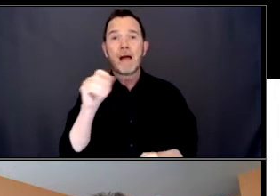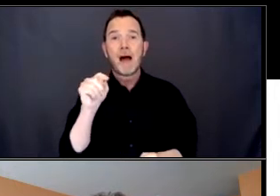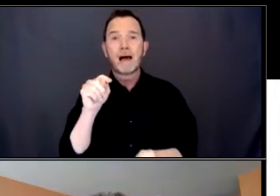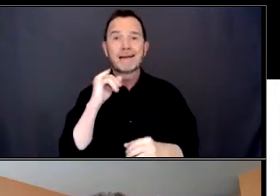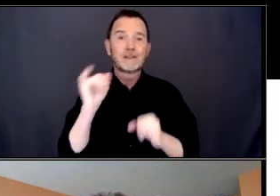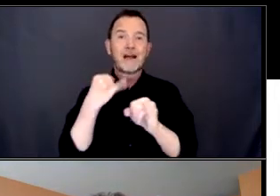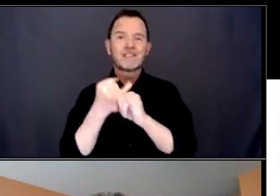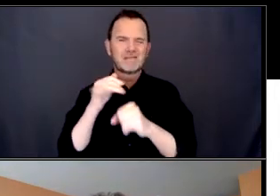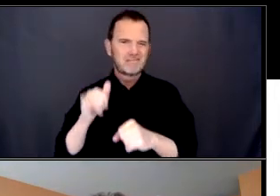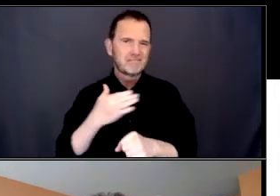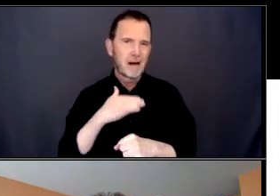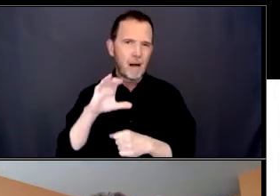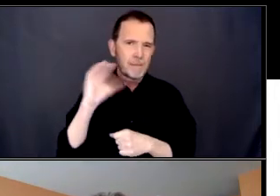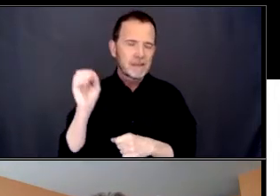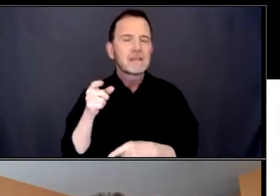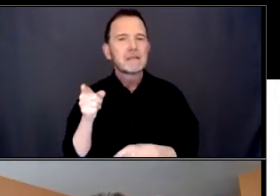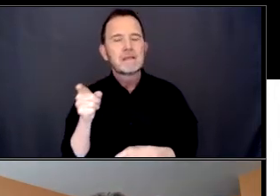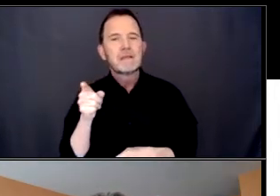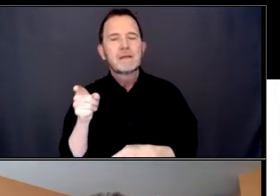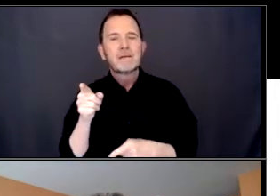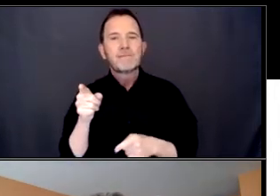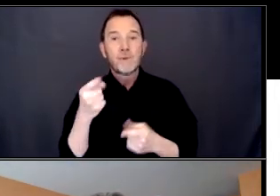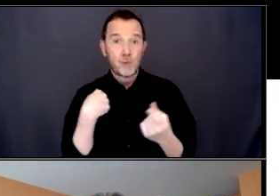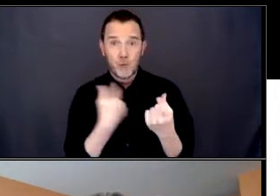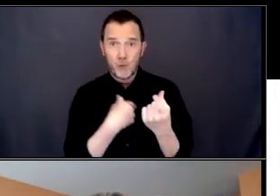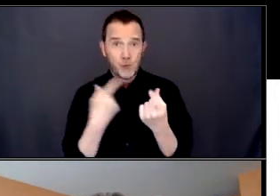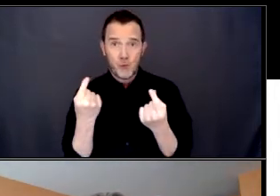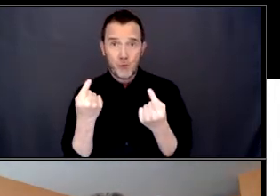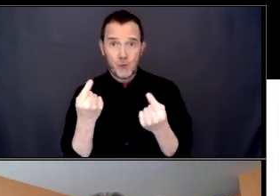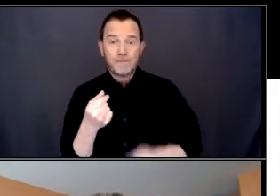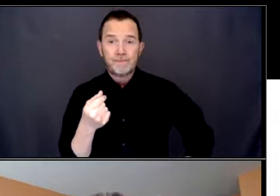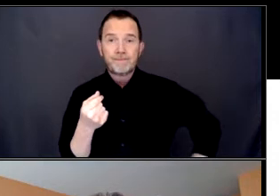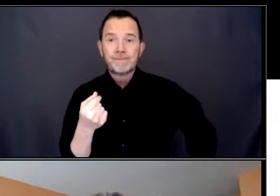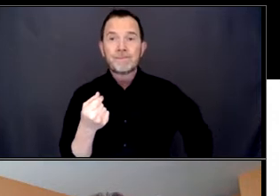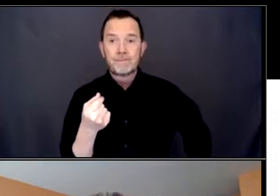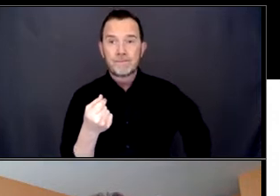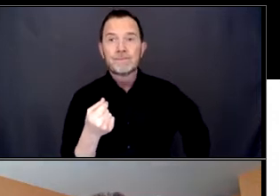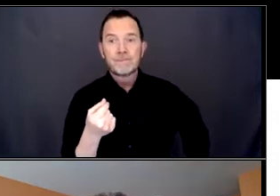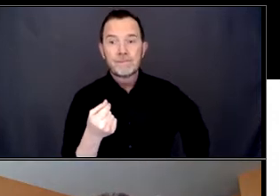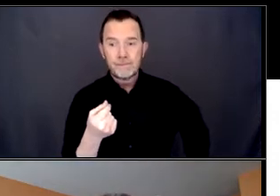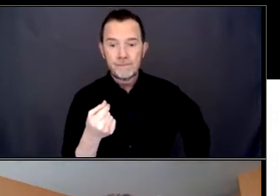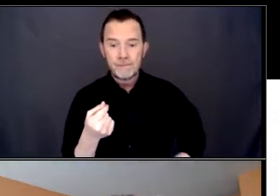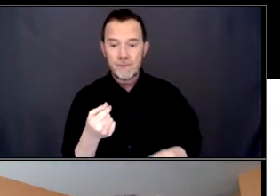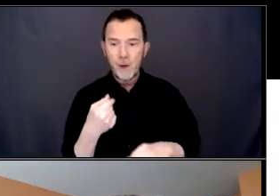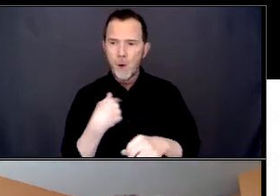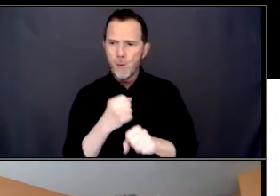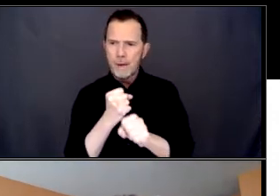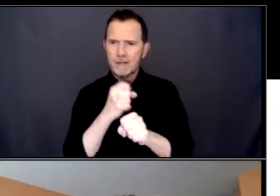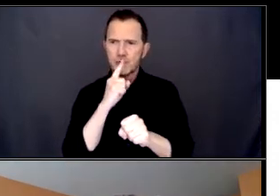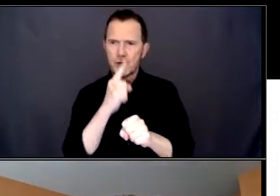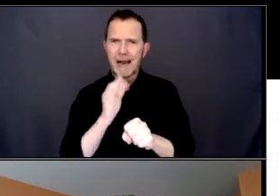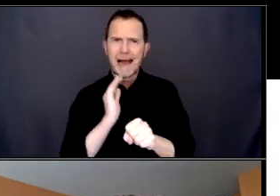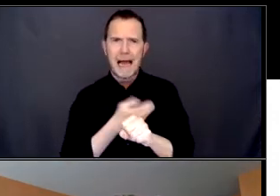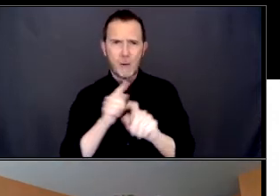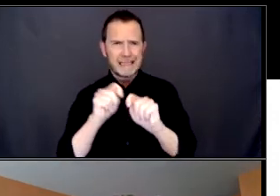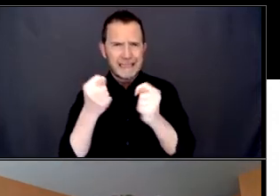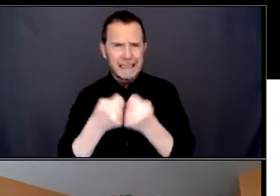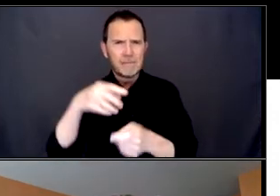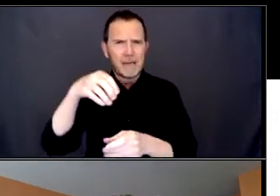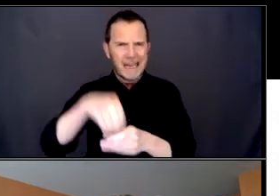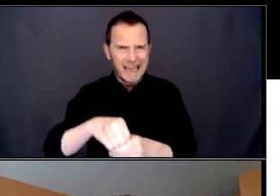that strategies that we employ is, first of all, making sure that our teams at our hotel, and they do, continue